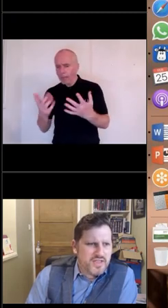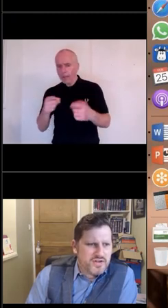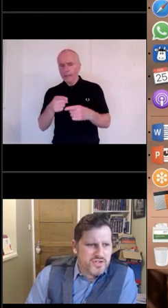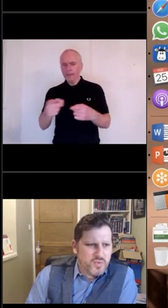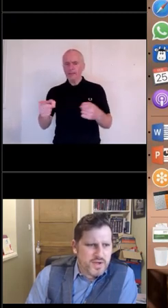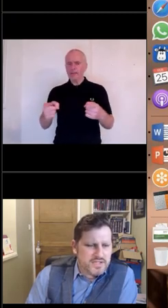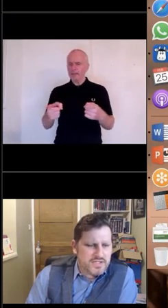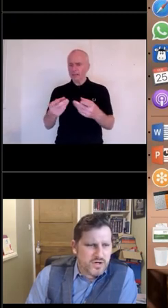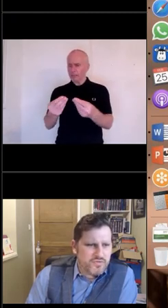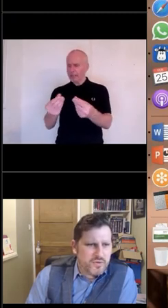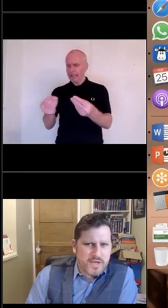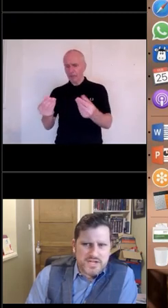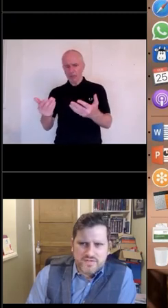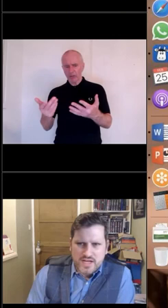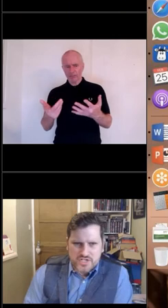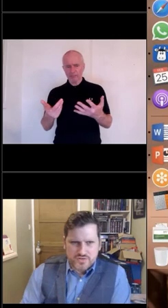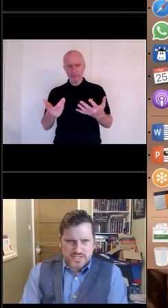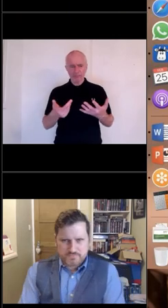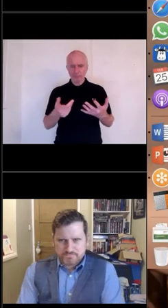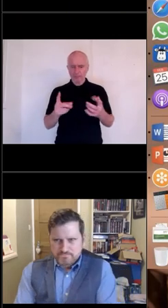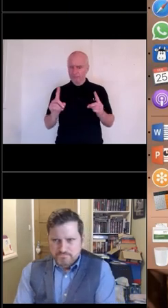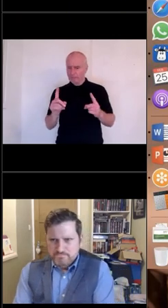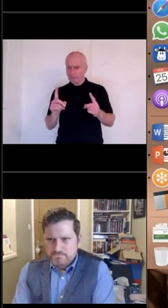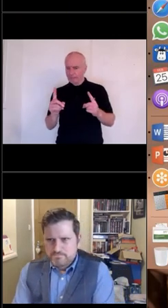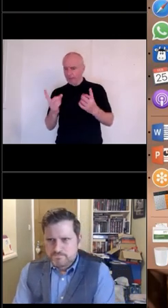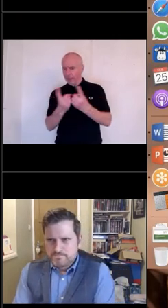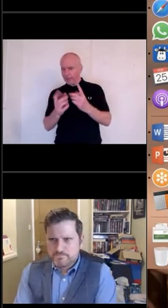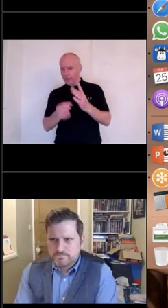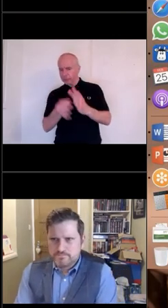Are there new ways of manufacturing it?